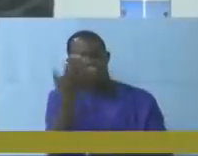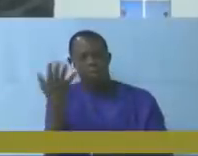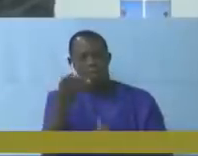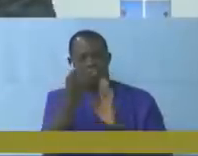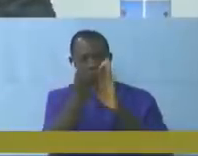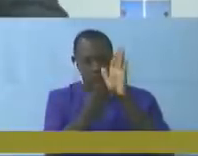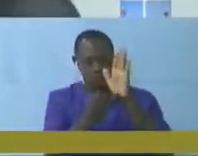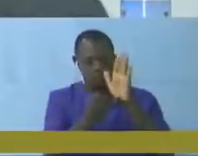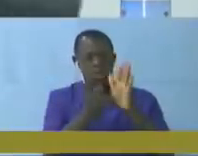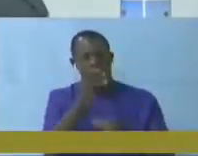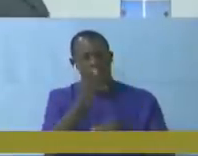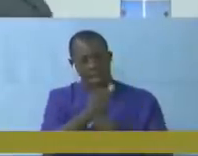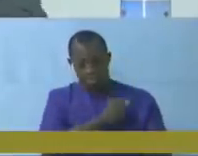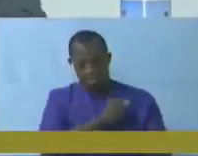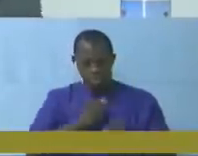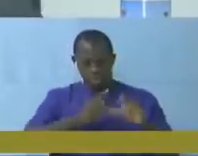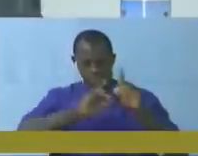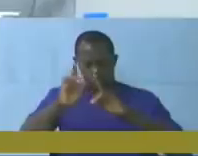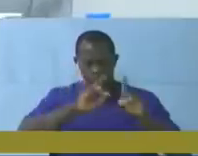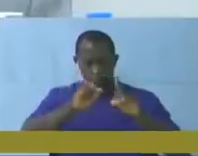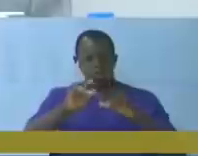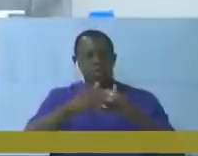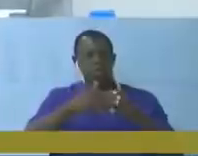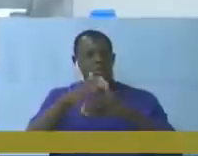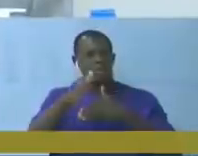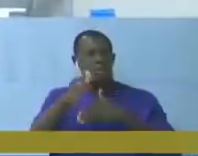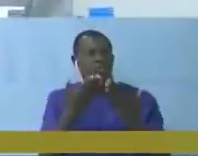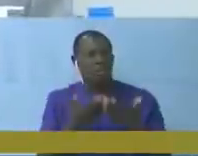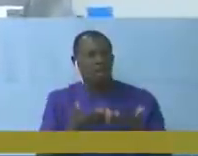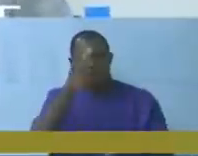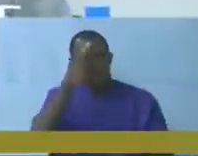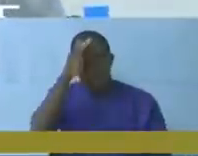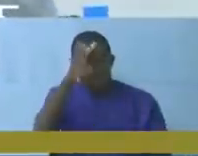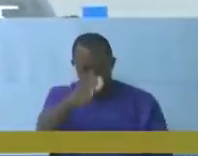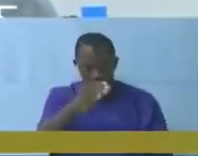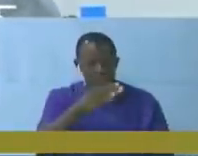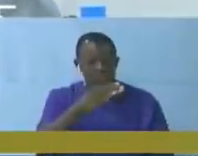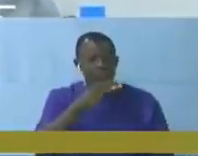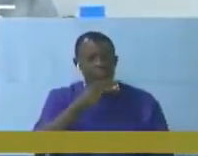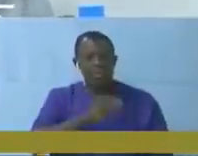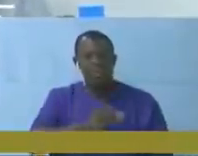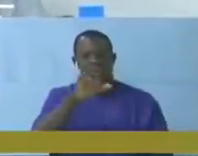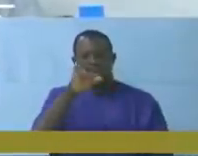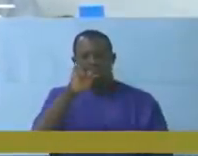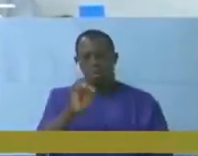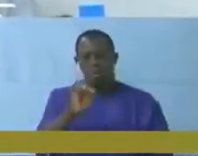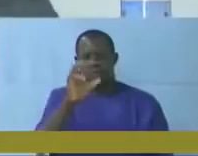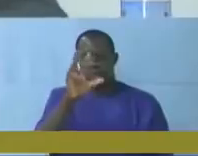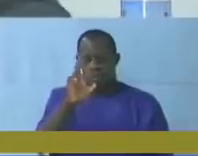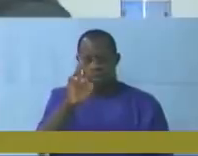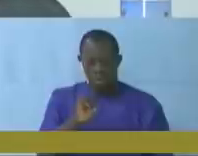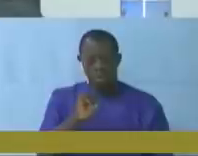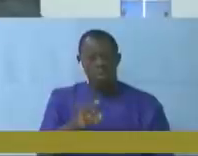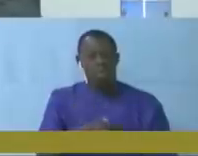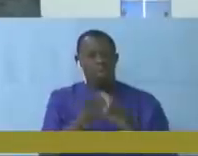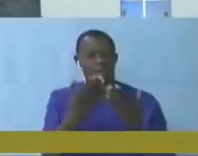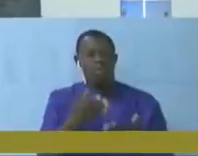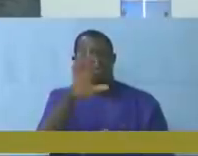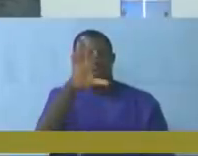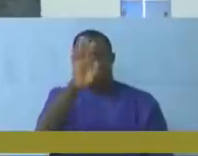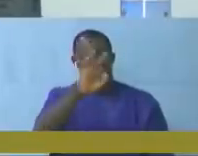agreeing to testify. Thank you. We normally give this warning